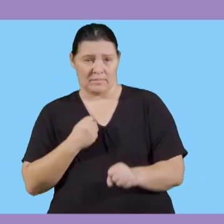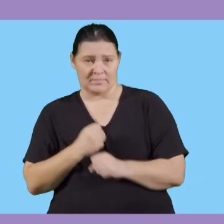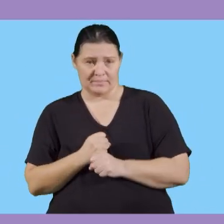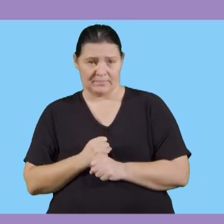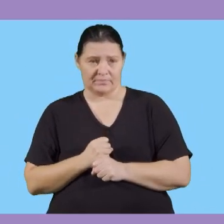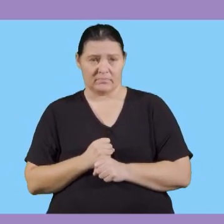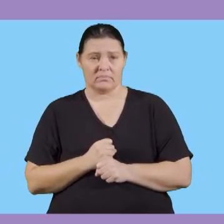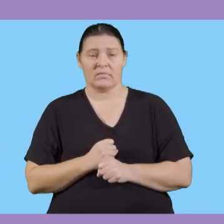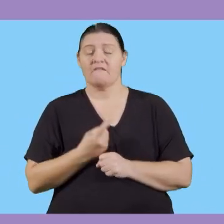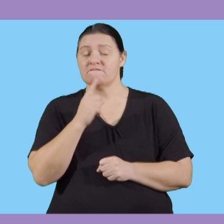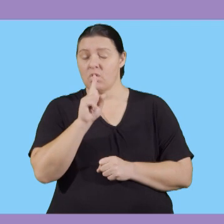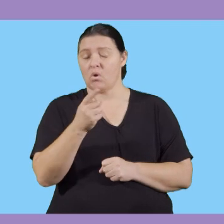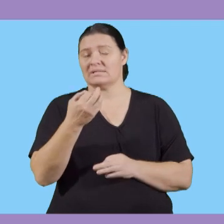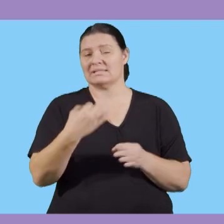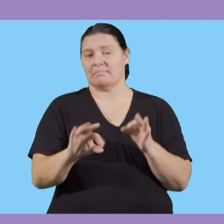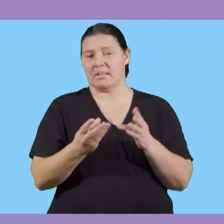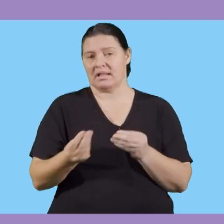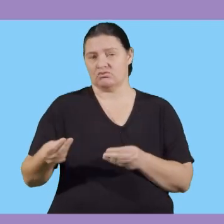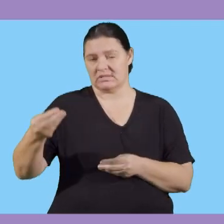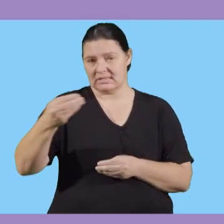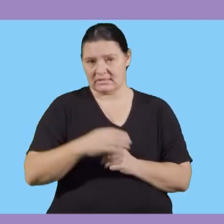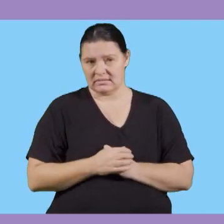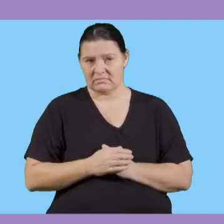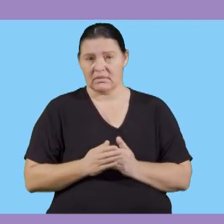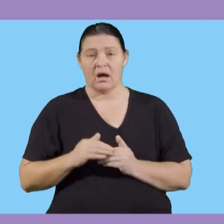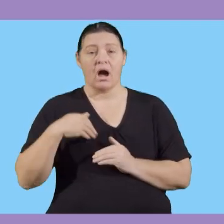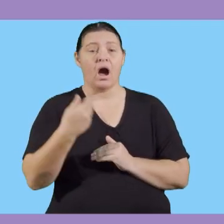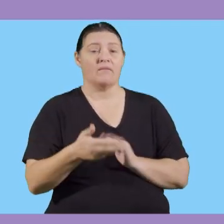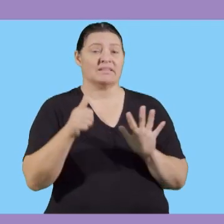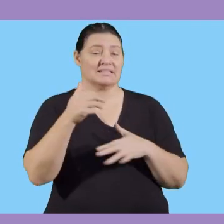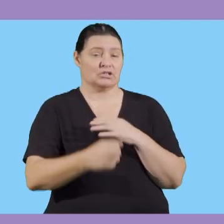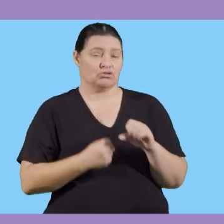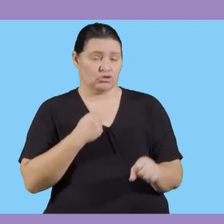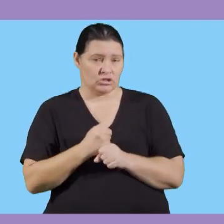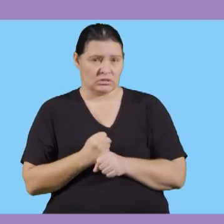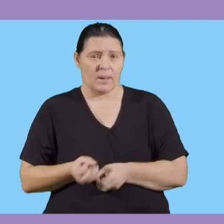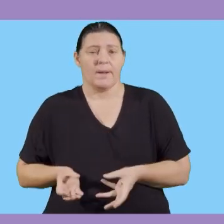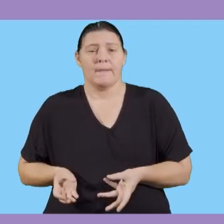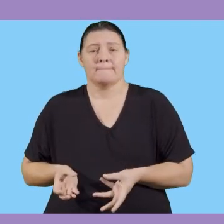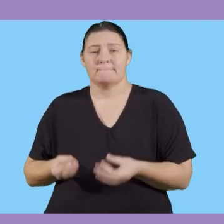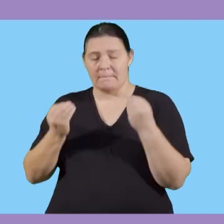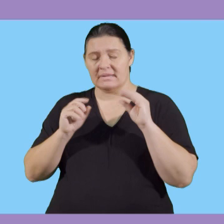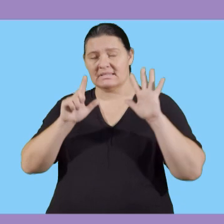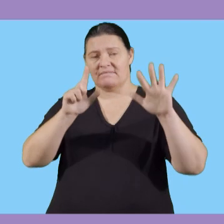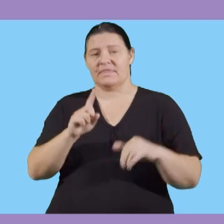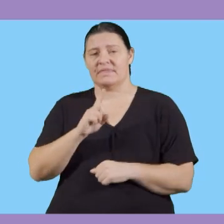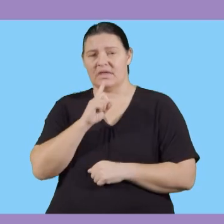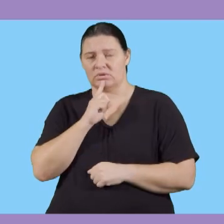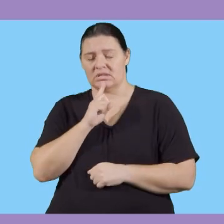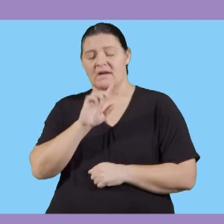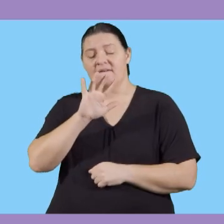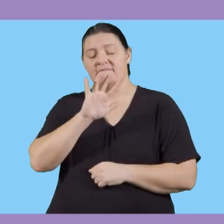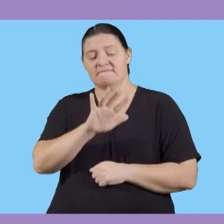4.2% per annum on simple interest. After 6 years, she has